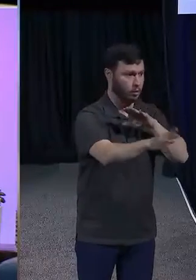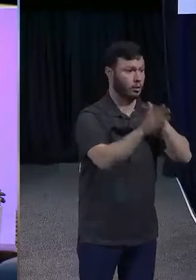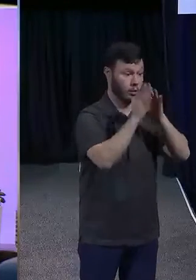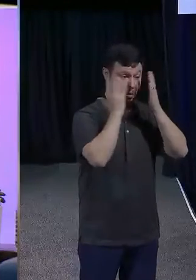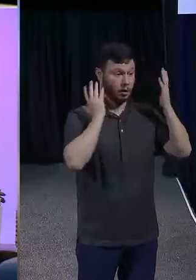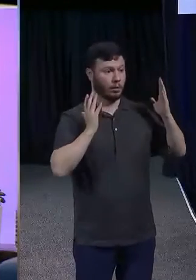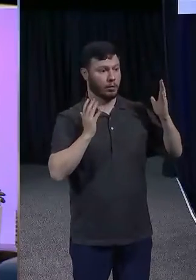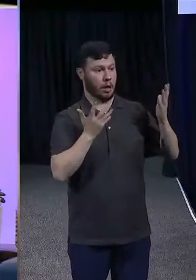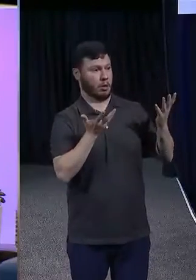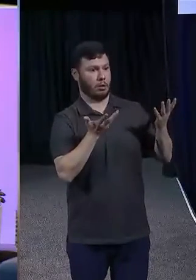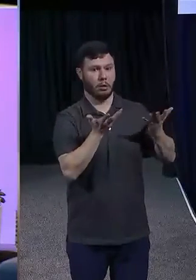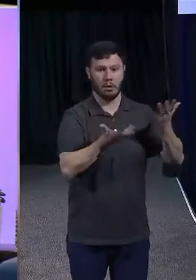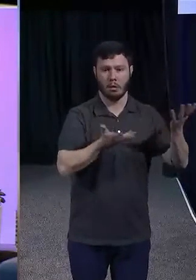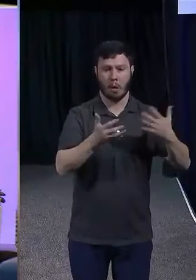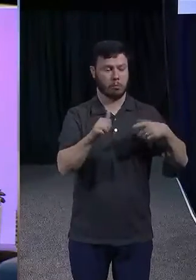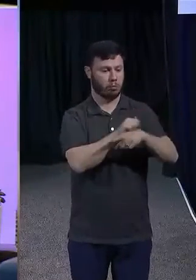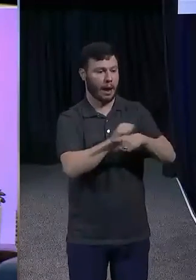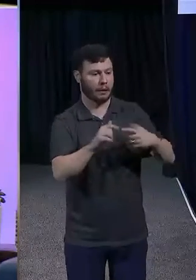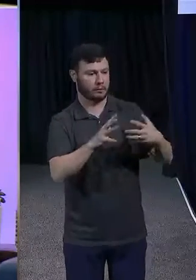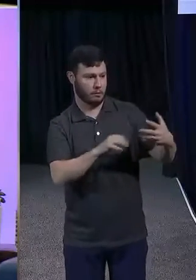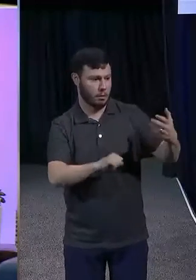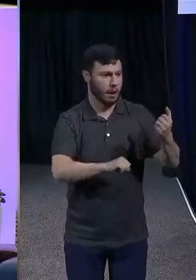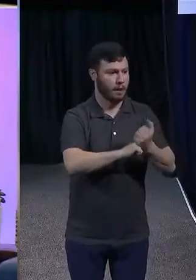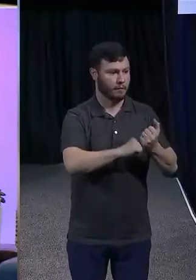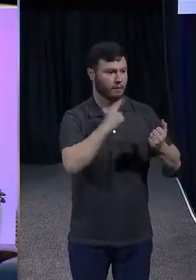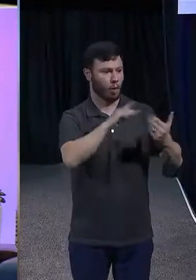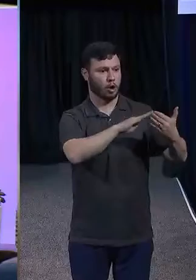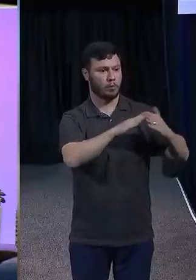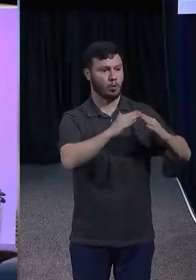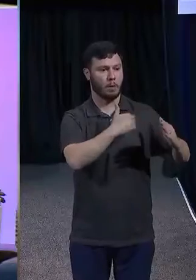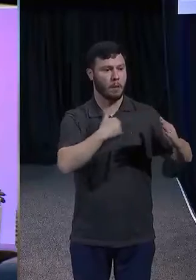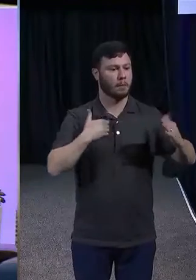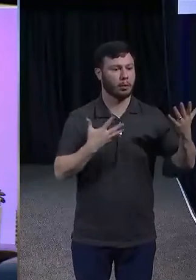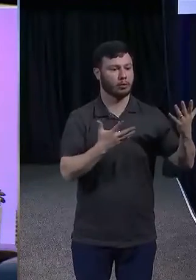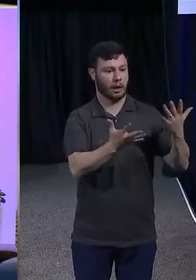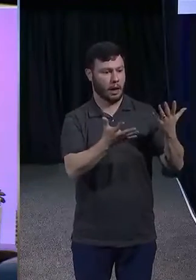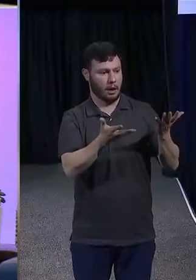there practicing or advocating for a community or